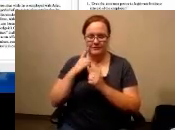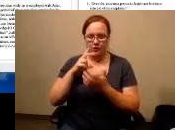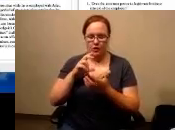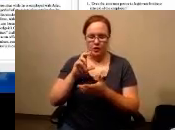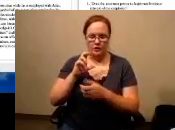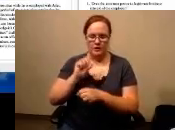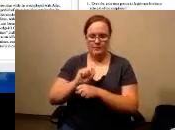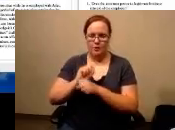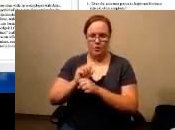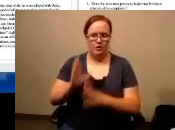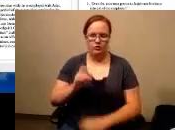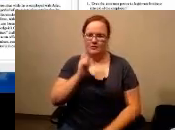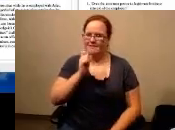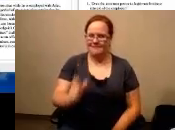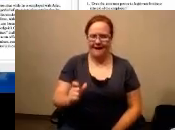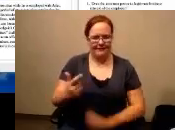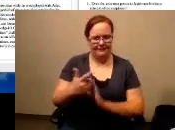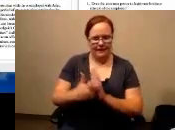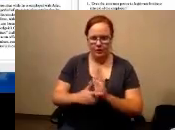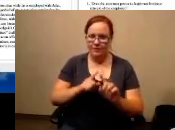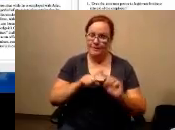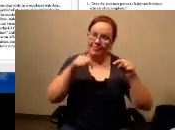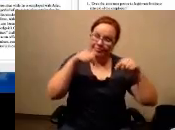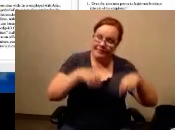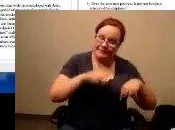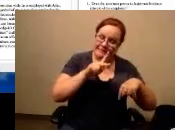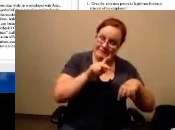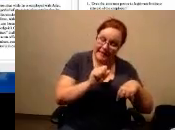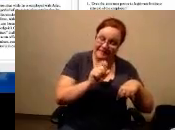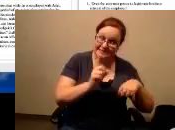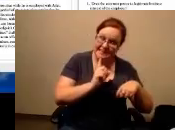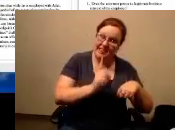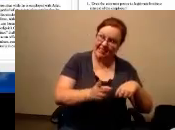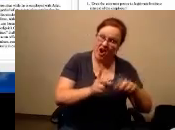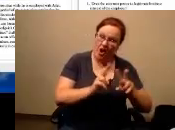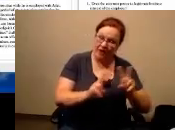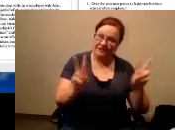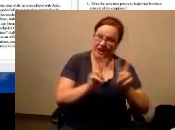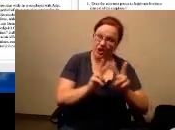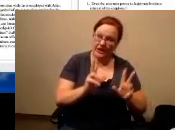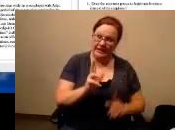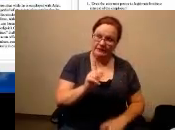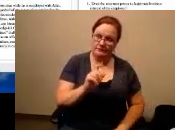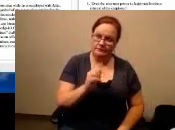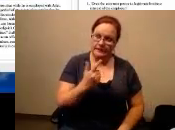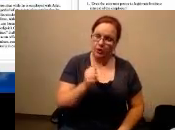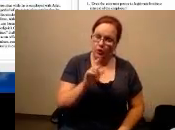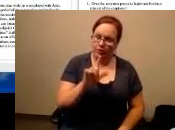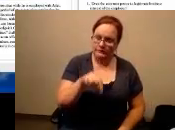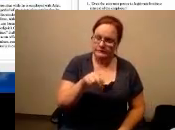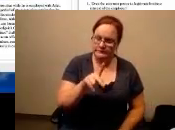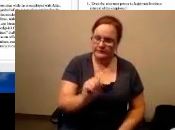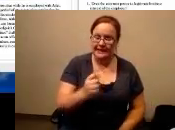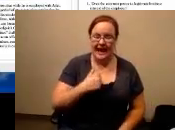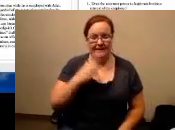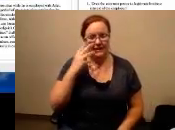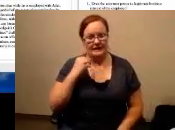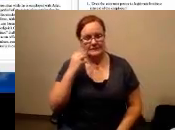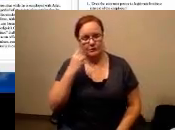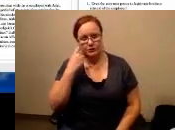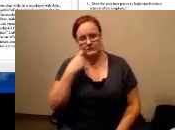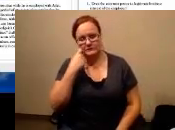legal. But this is Kansas. And they're very legal in Kansas. And my experience, and I've had people in the last few years tell